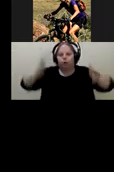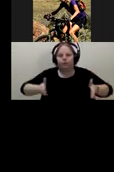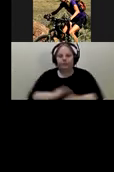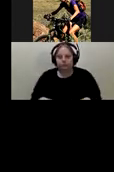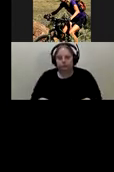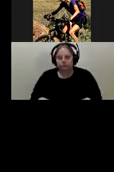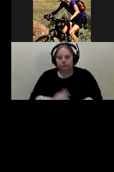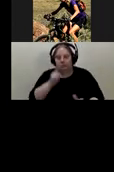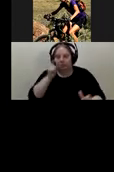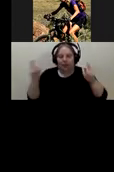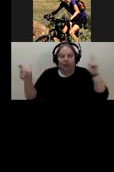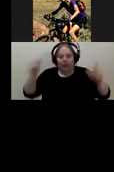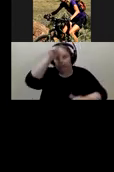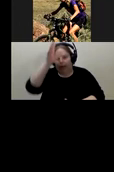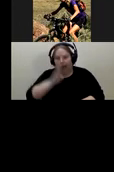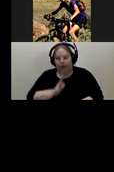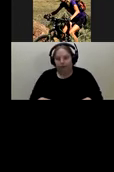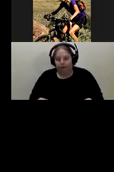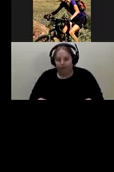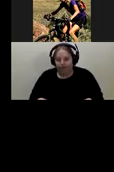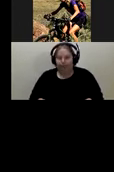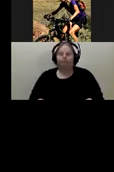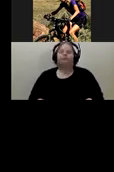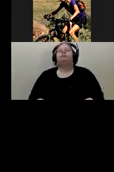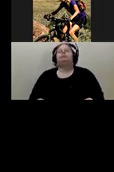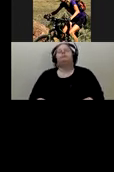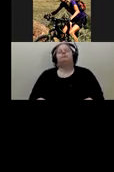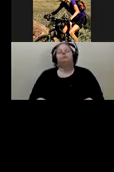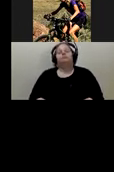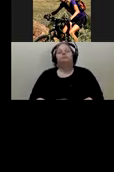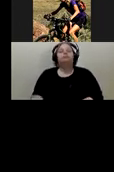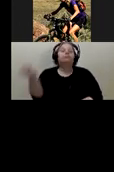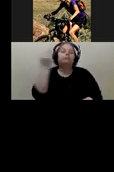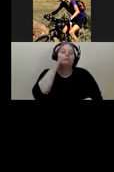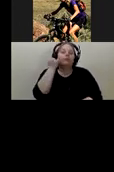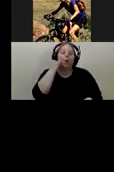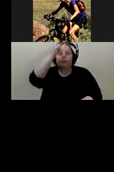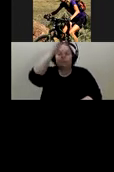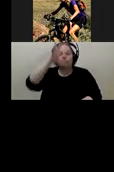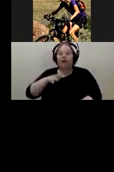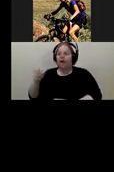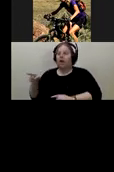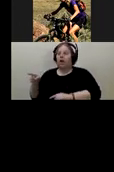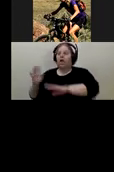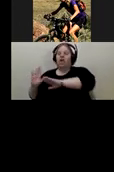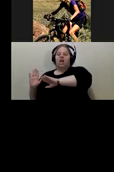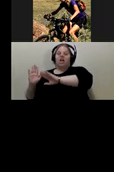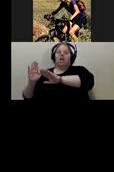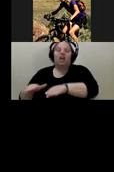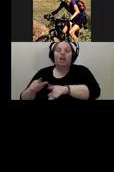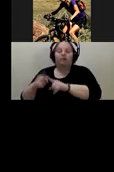very large man in this case. And if you push this man off